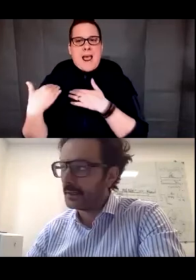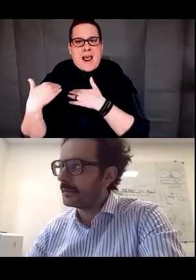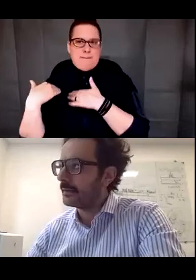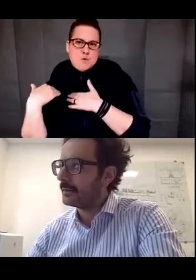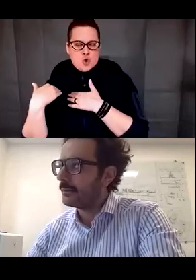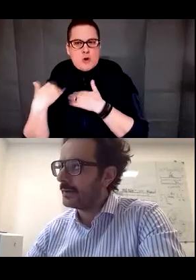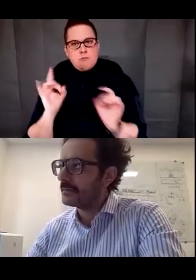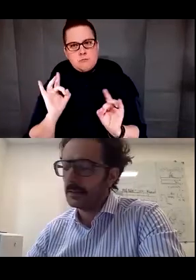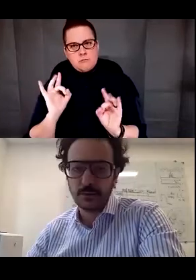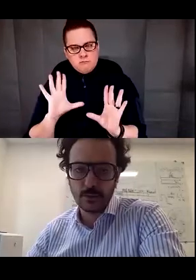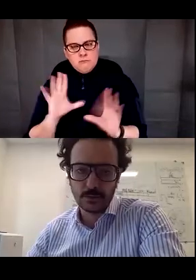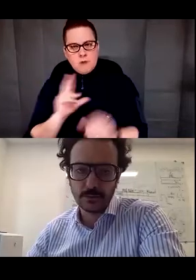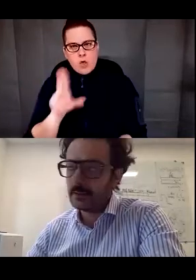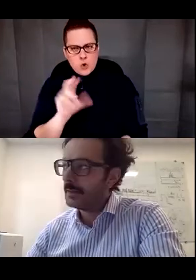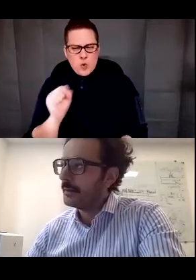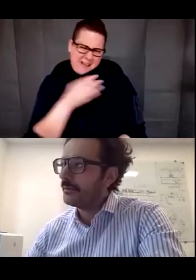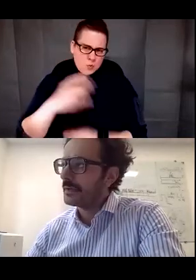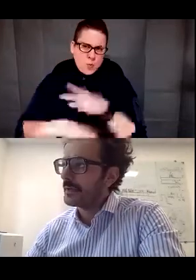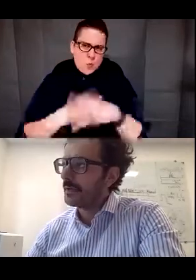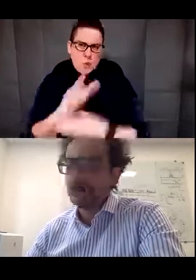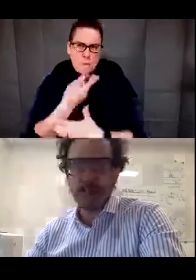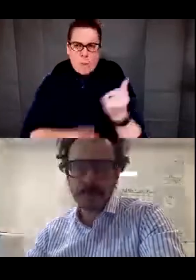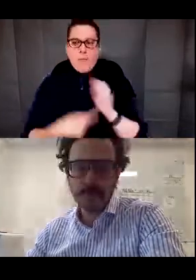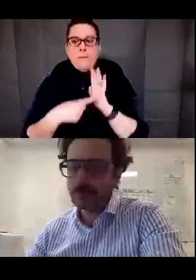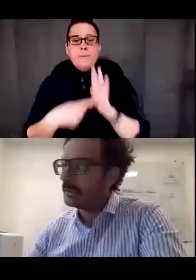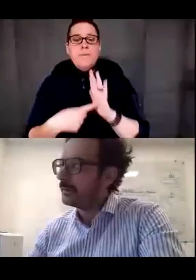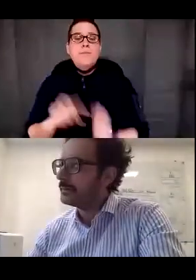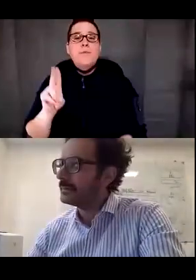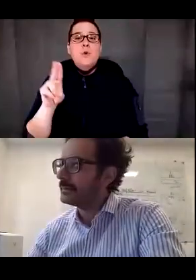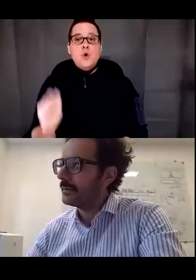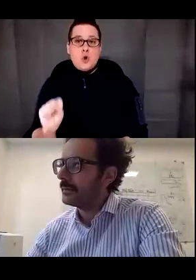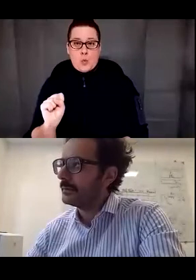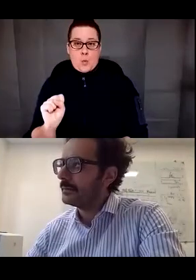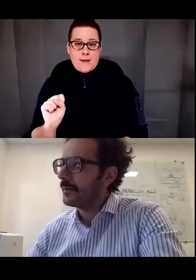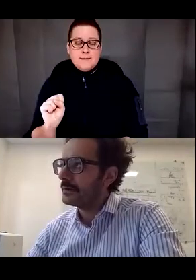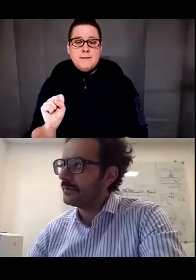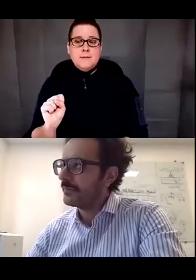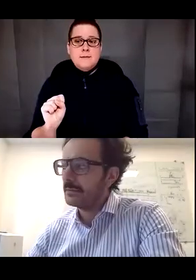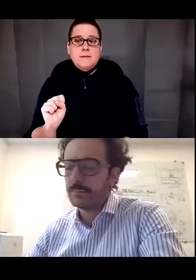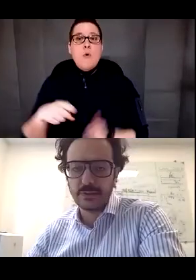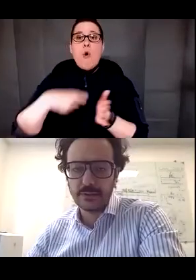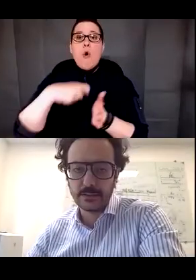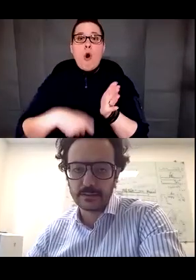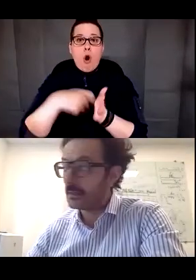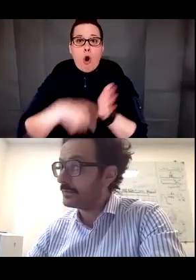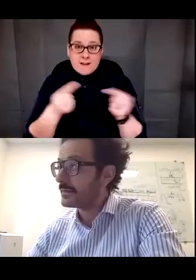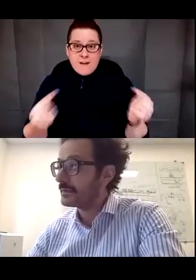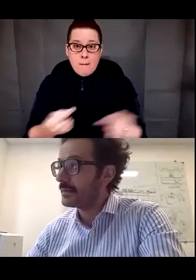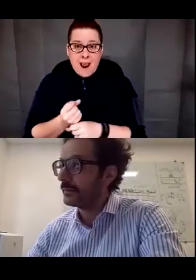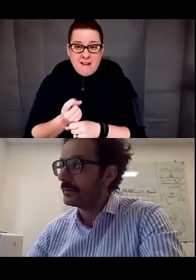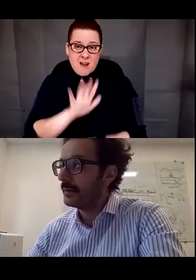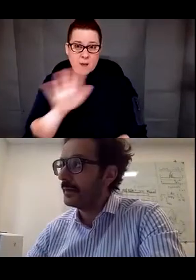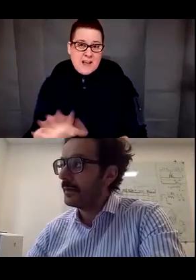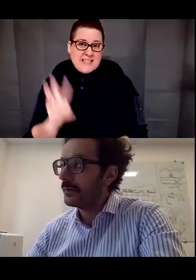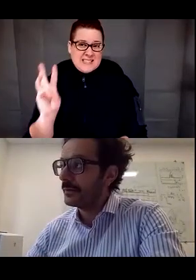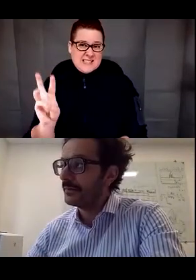very big in the US and in the world. For example, in the US only, the cost of pain per year is around